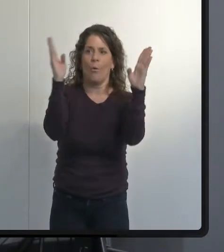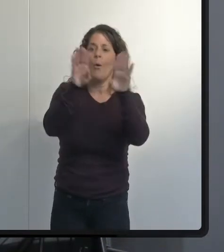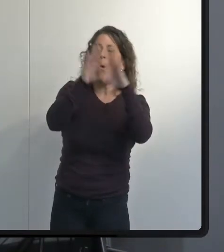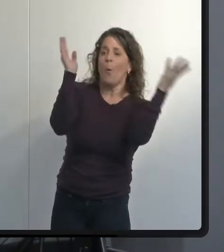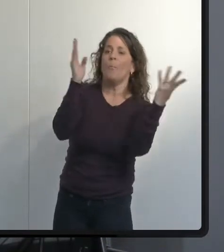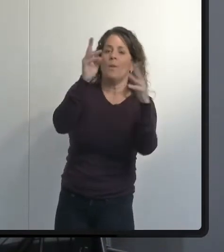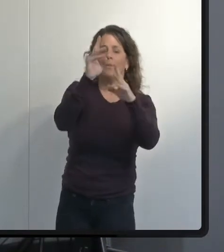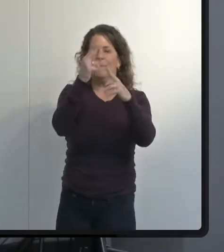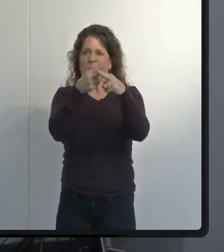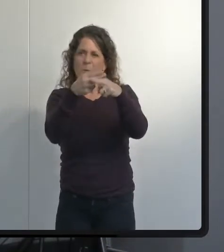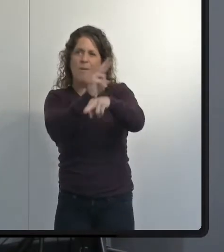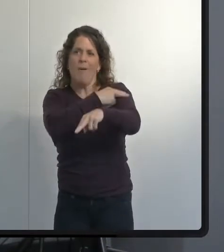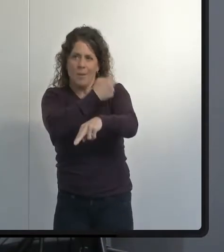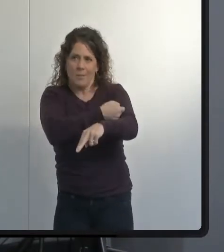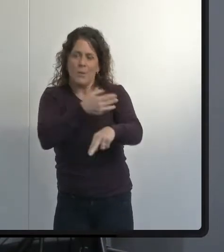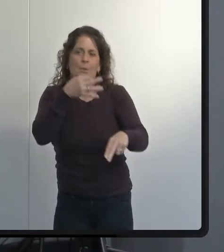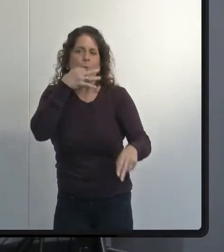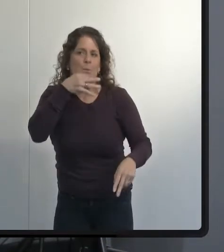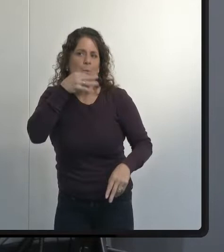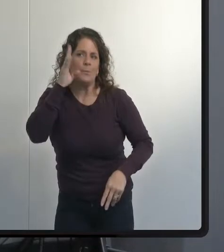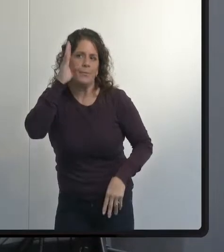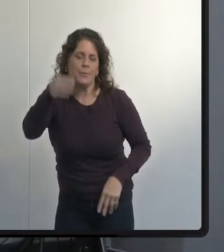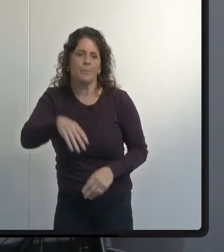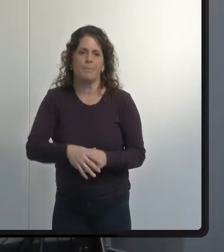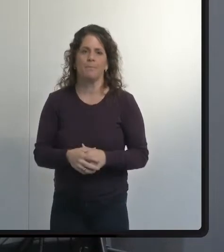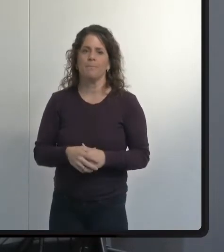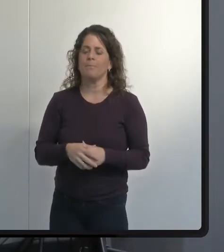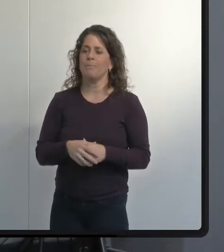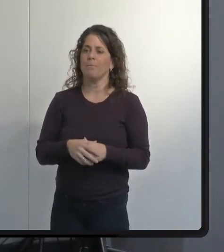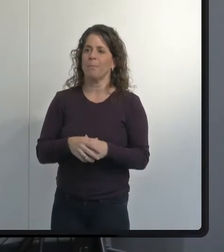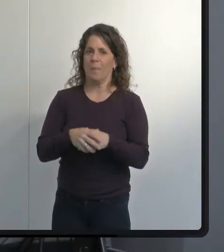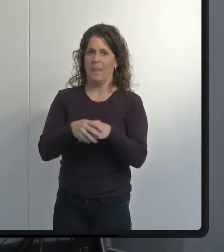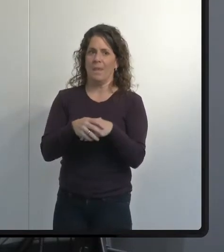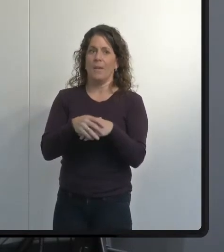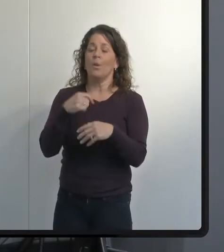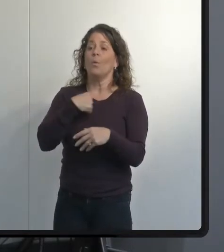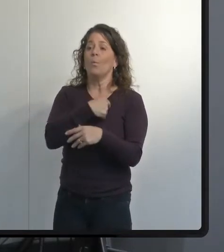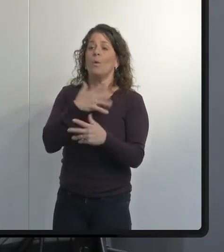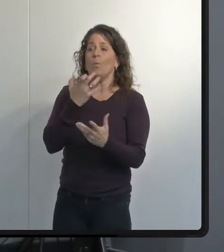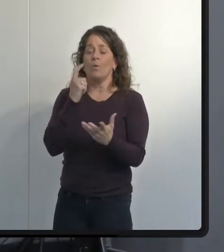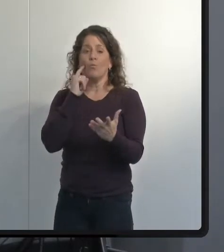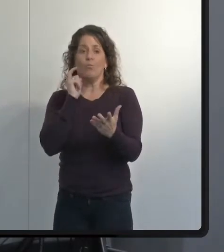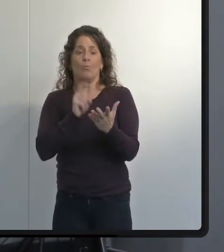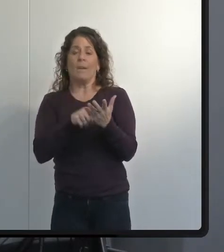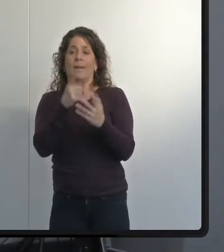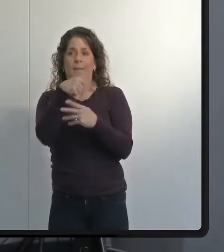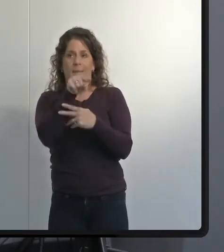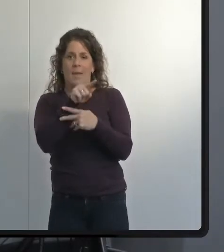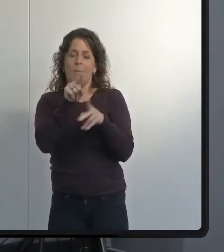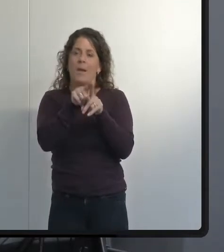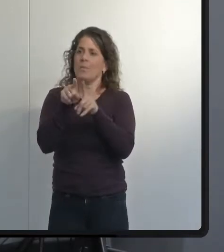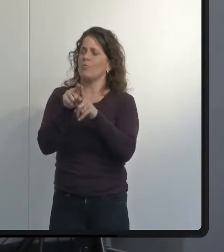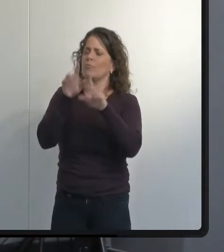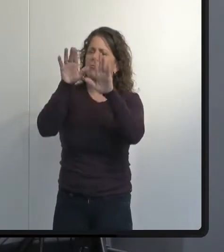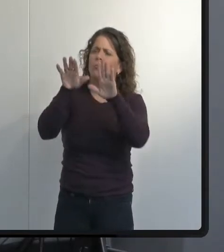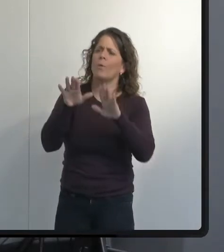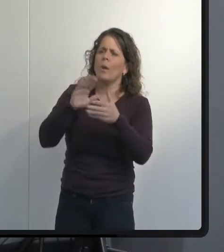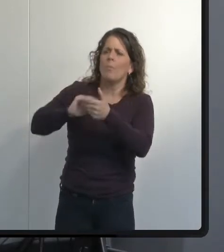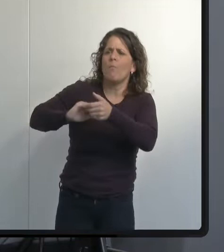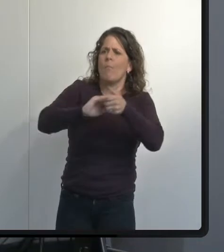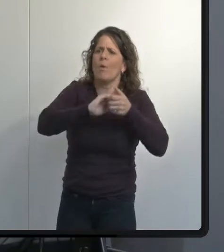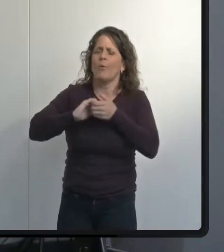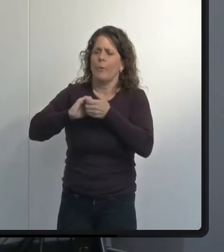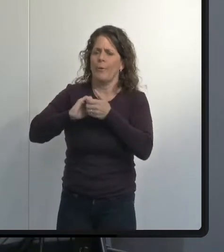future. I'd like to close with again recognizing the Bureau of Prisons as a great partner in this effort, as they have been engaged in the management of the